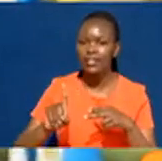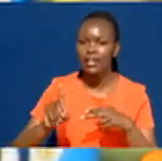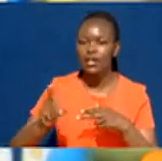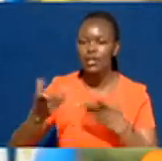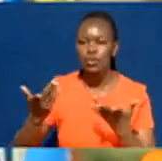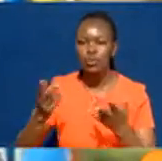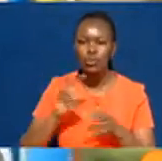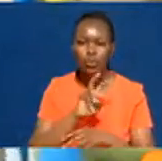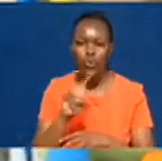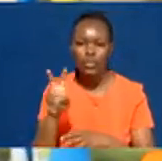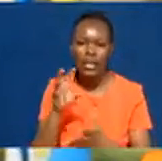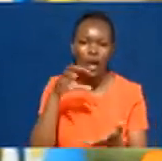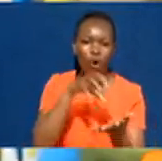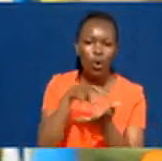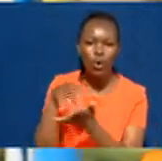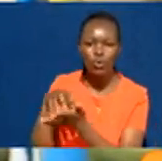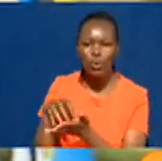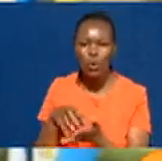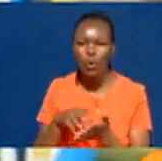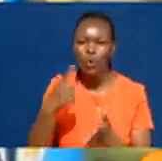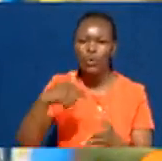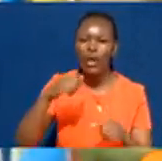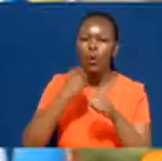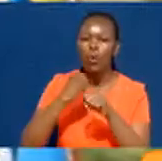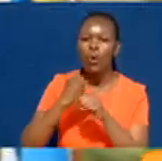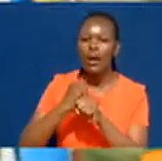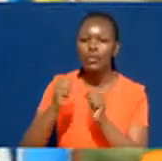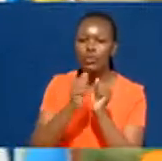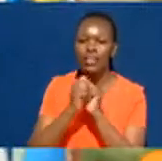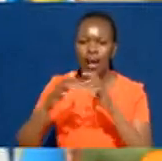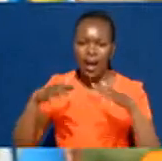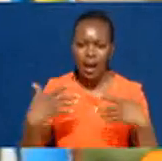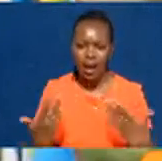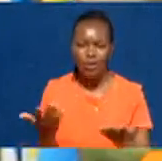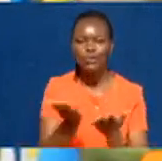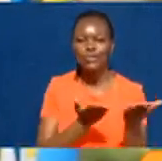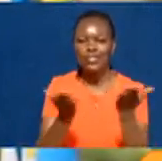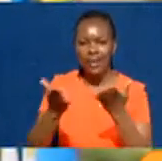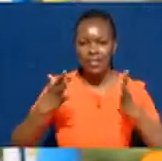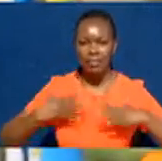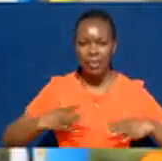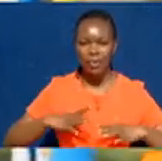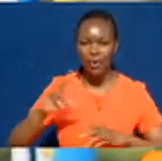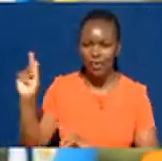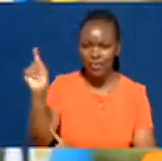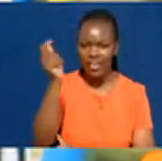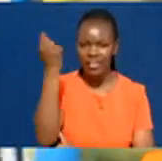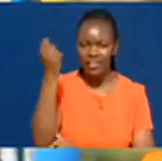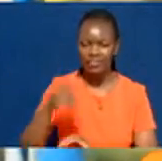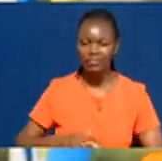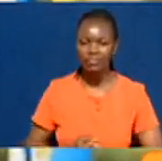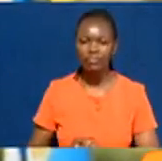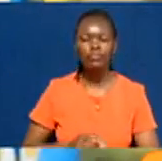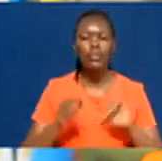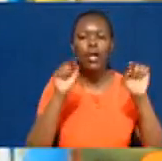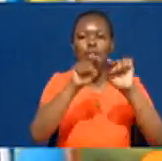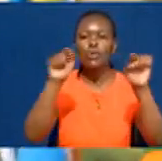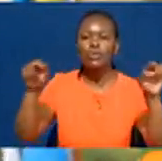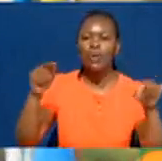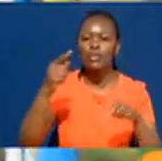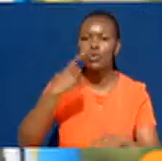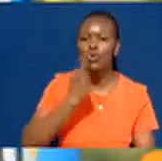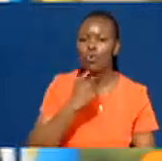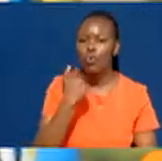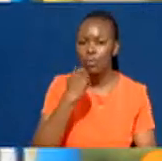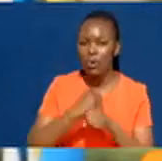how we are going to work together for the people of Kenya. Those of us who will be working from the